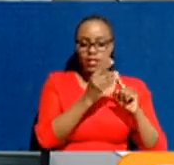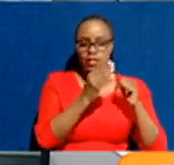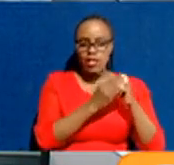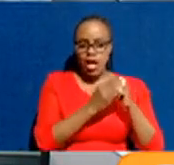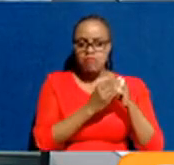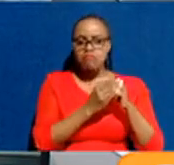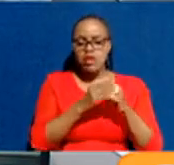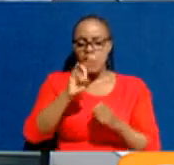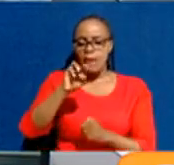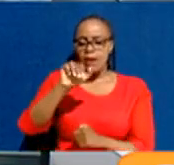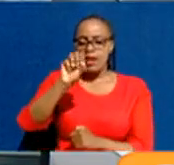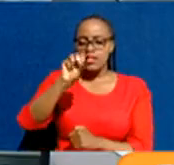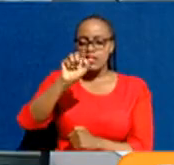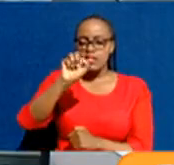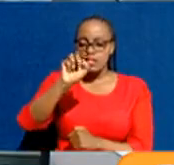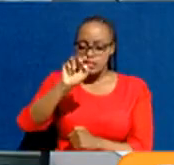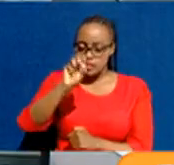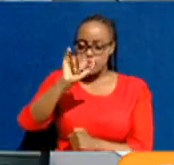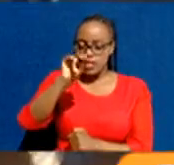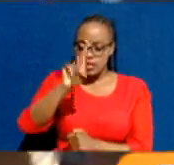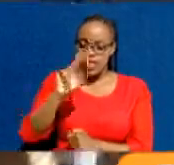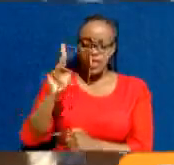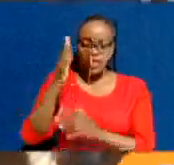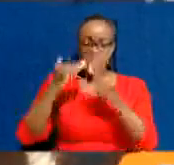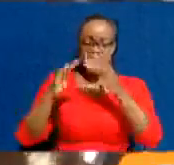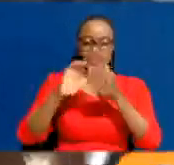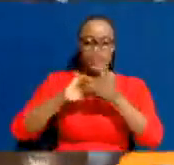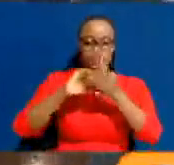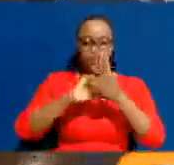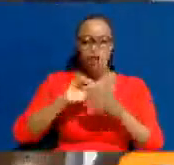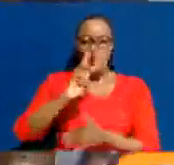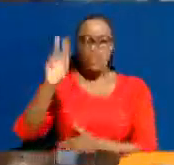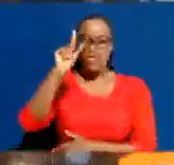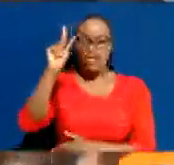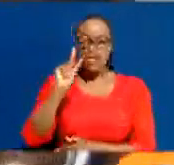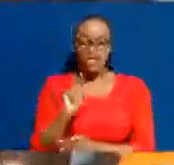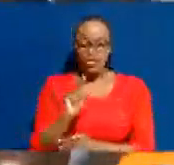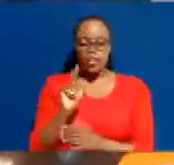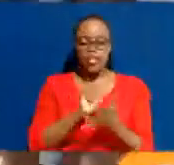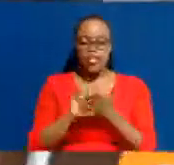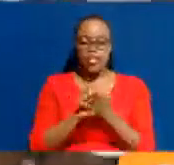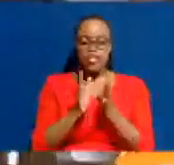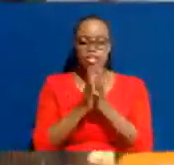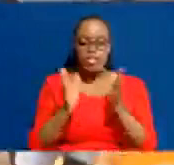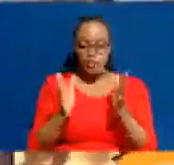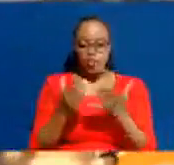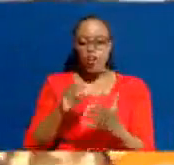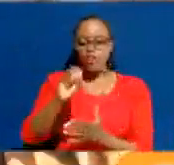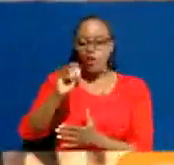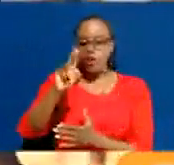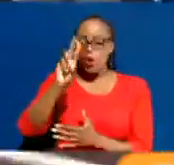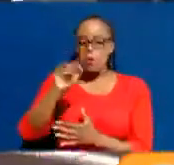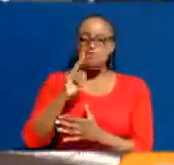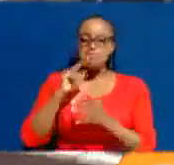Masinde, Muliro University of Science and Technology. Kenya Karate Federation Western Region Secretary General Christopher Uma said Kakamega